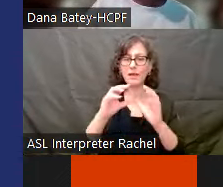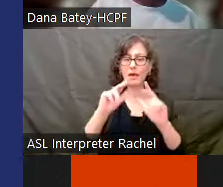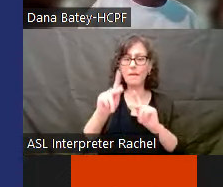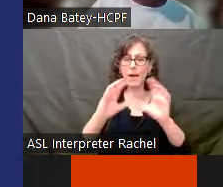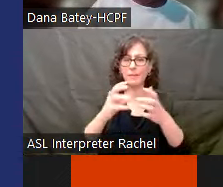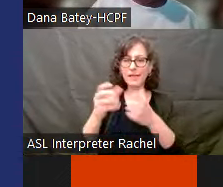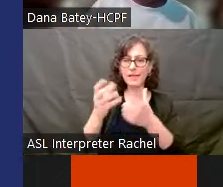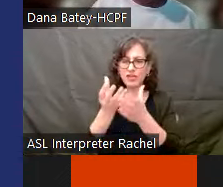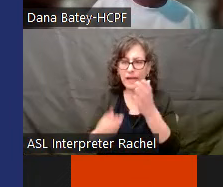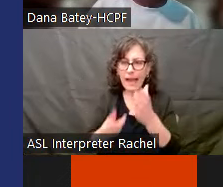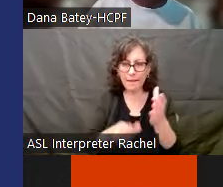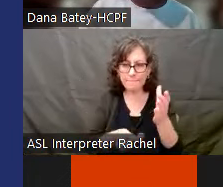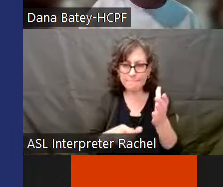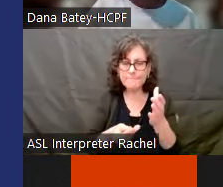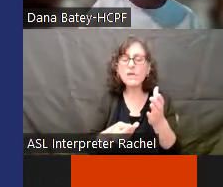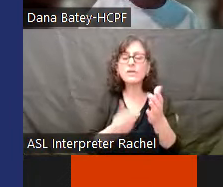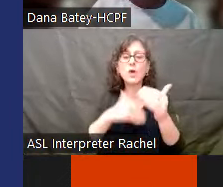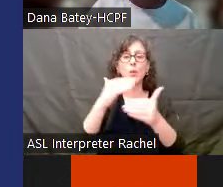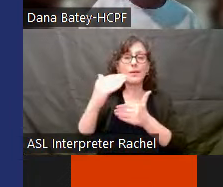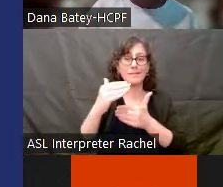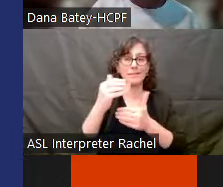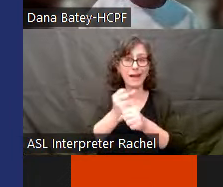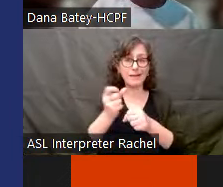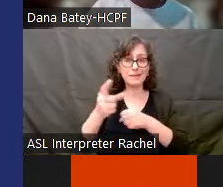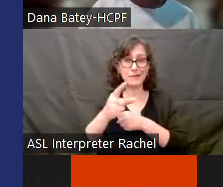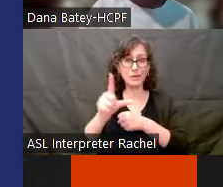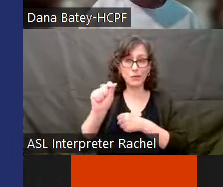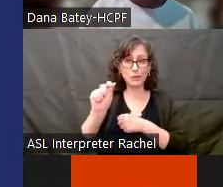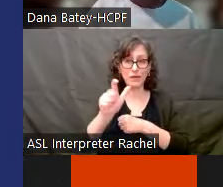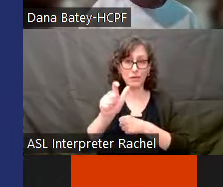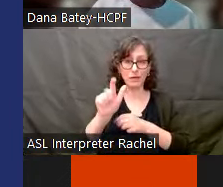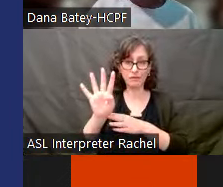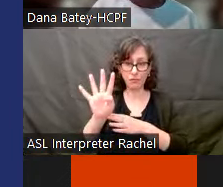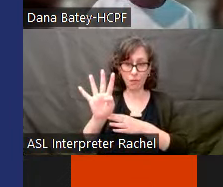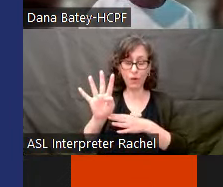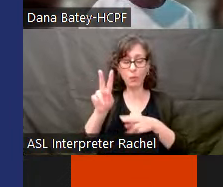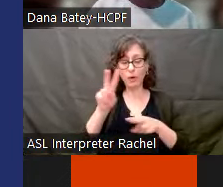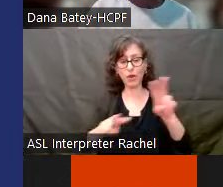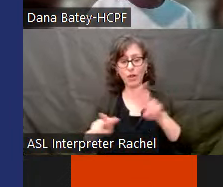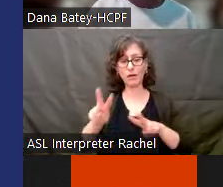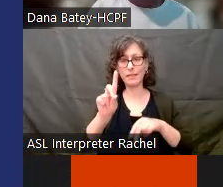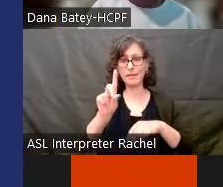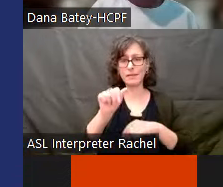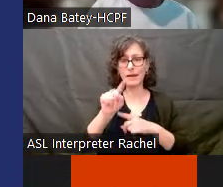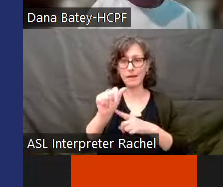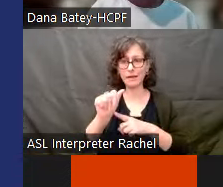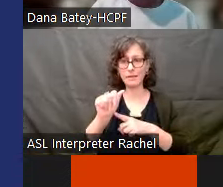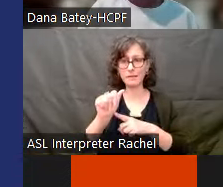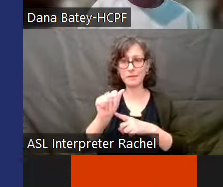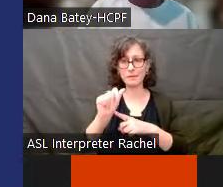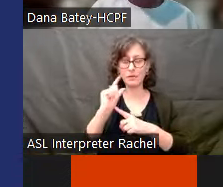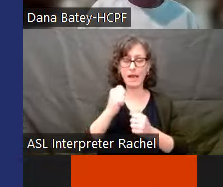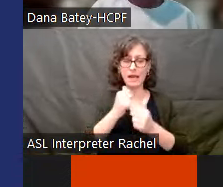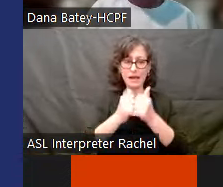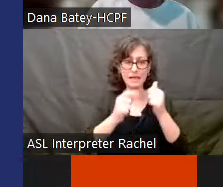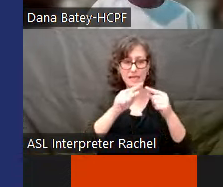so this next calendar year, we have an opportunity to really look at the data, and each of the RAIs will